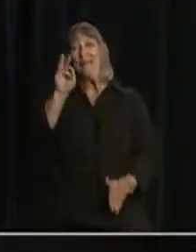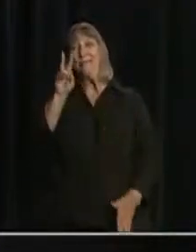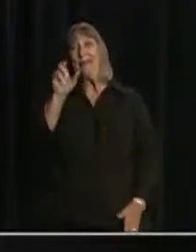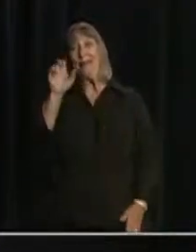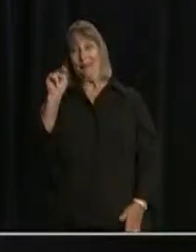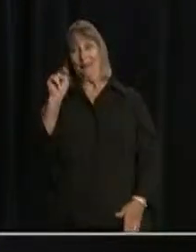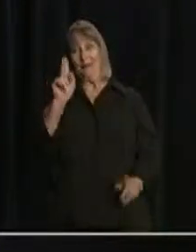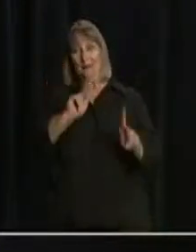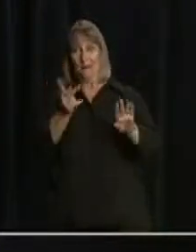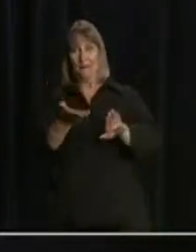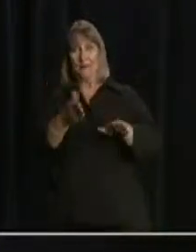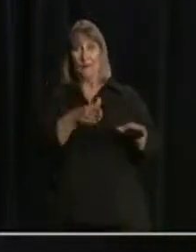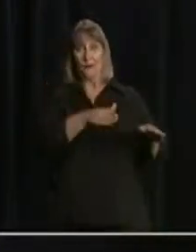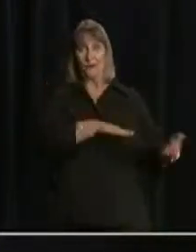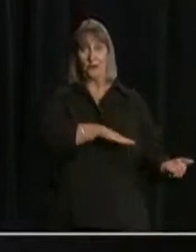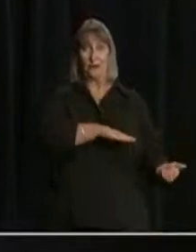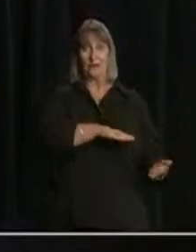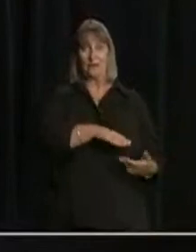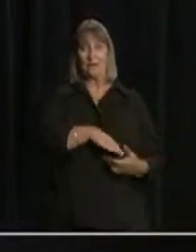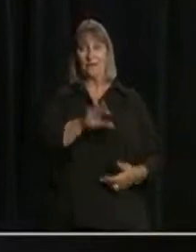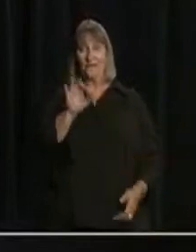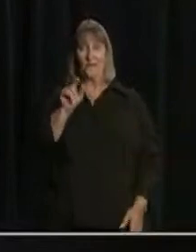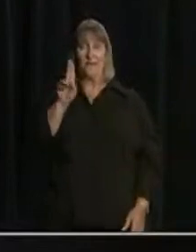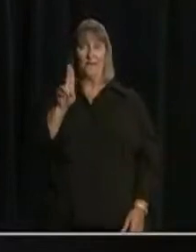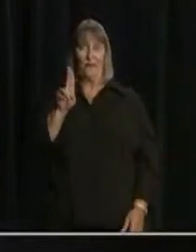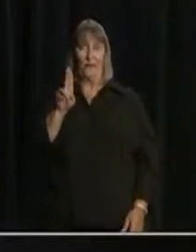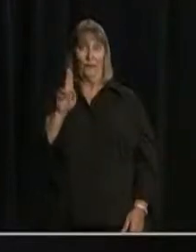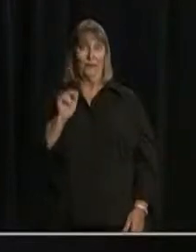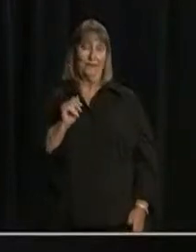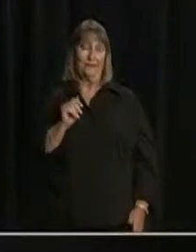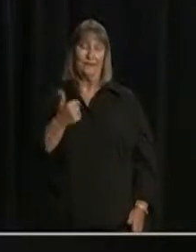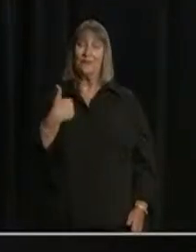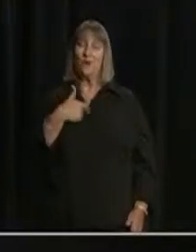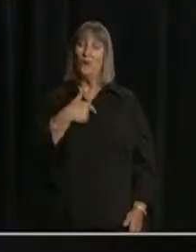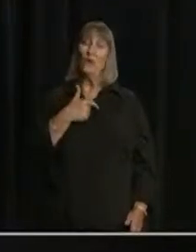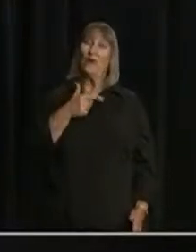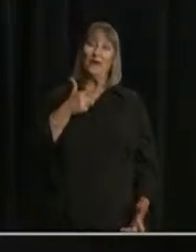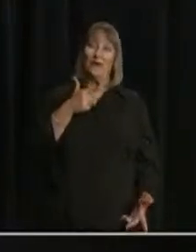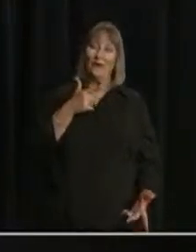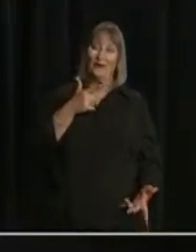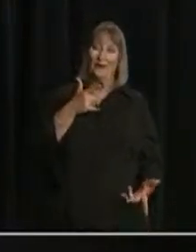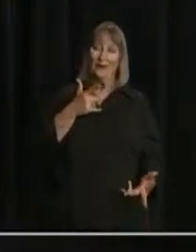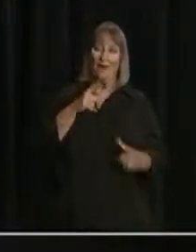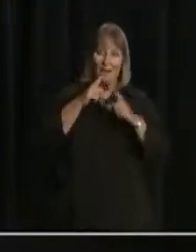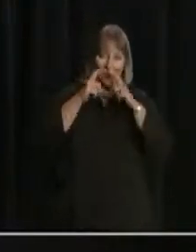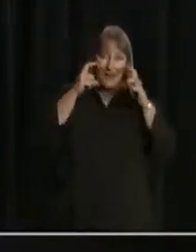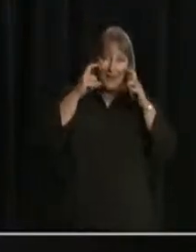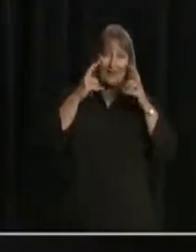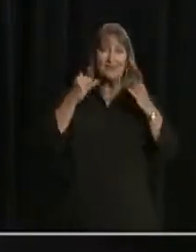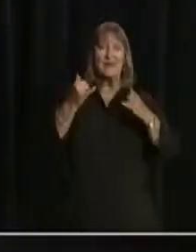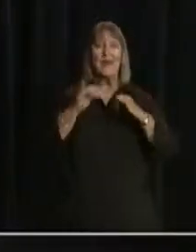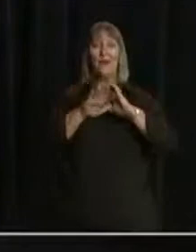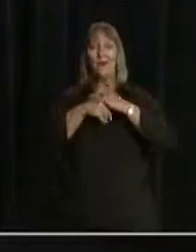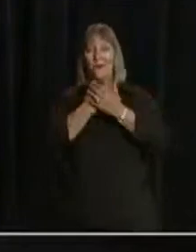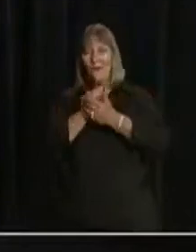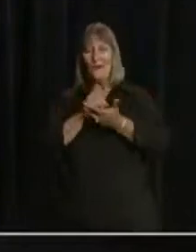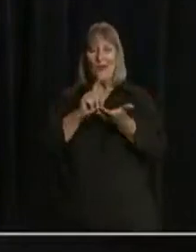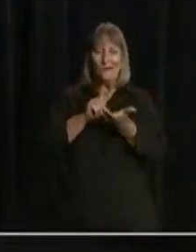carnage, but it does mean that we're gonna have to be vigilant and you know, be in control of the